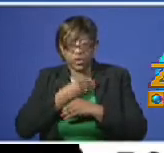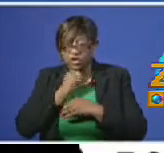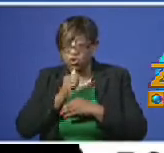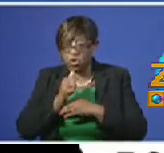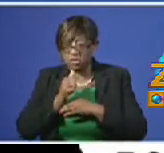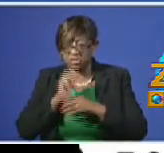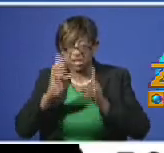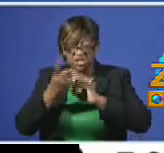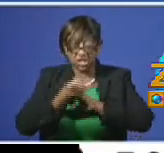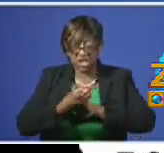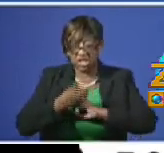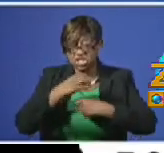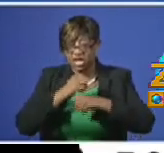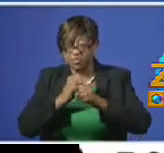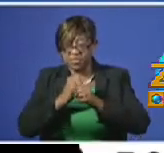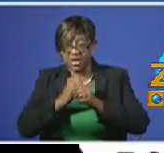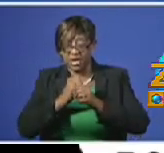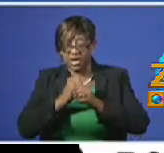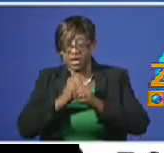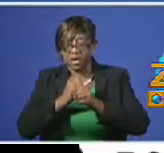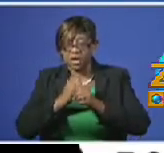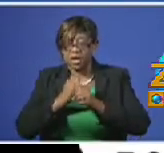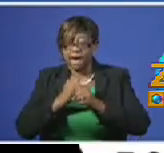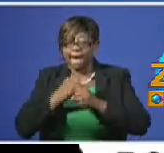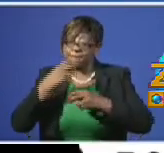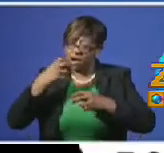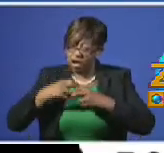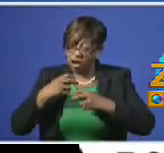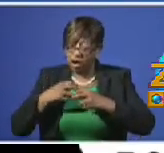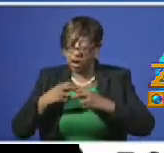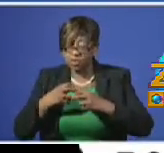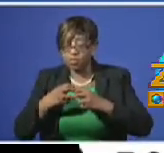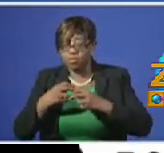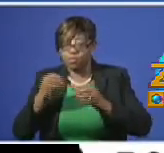restrictive measures, the likelihood is that we would see